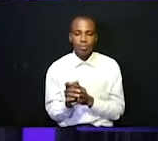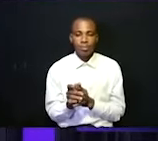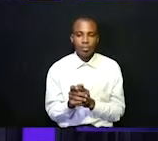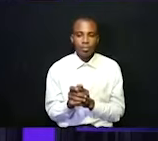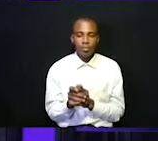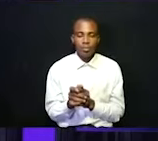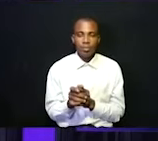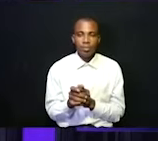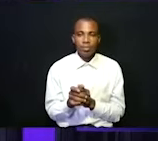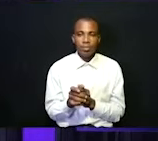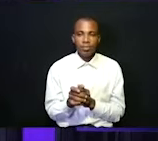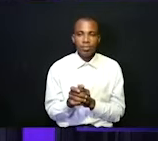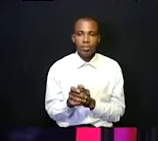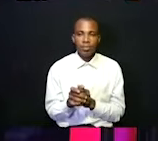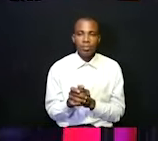Haven't